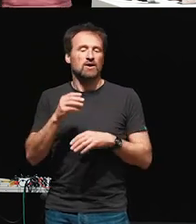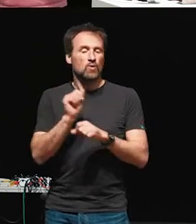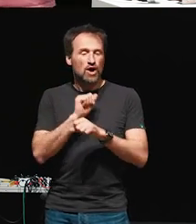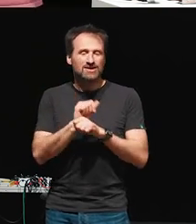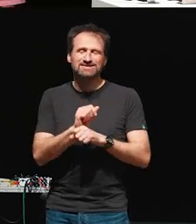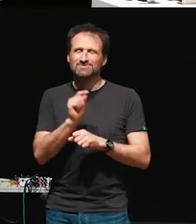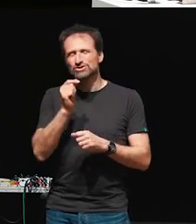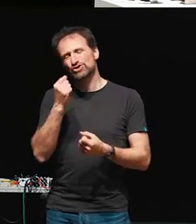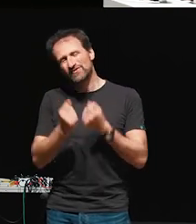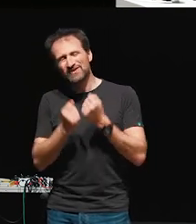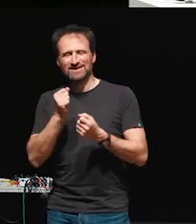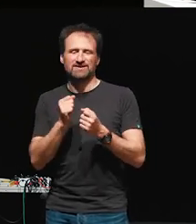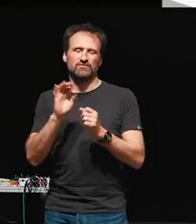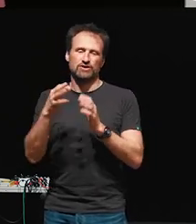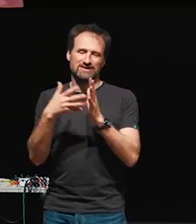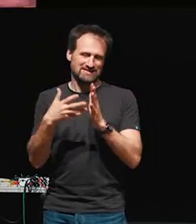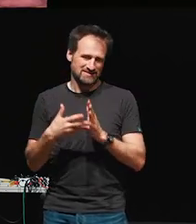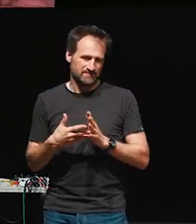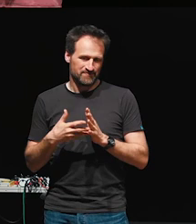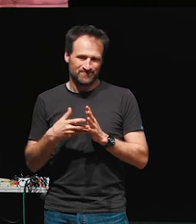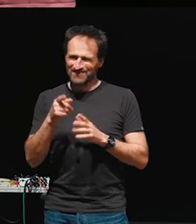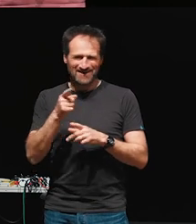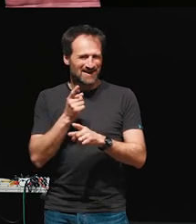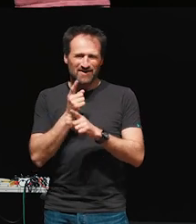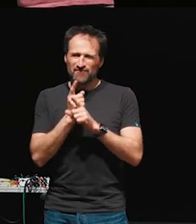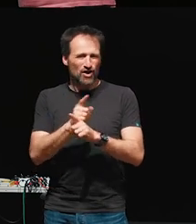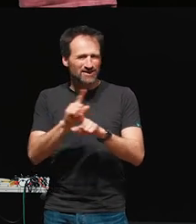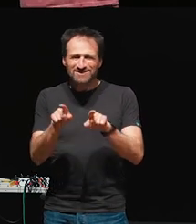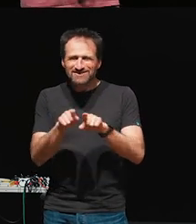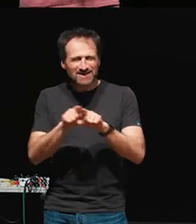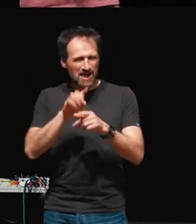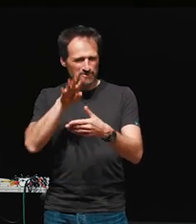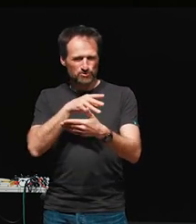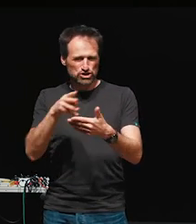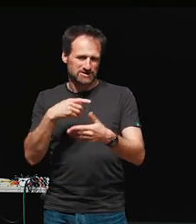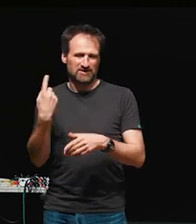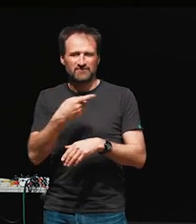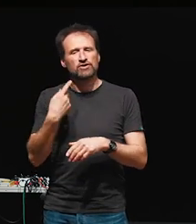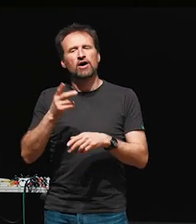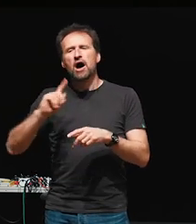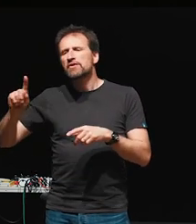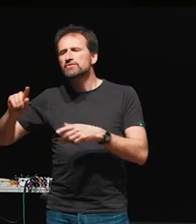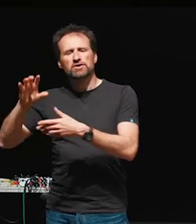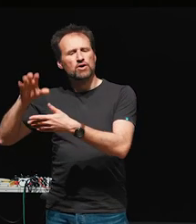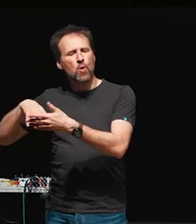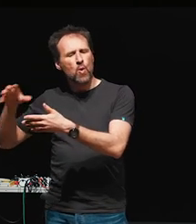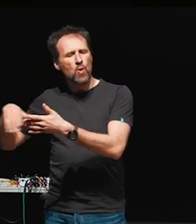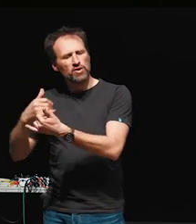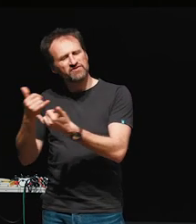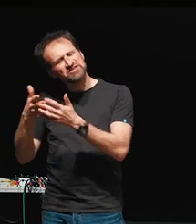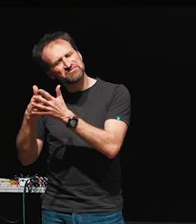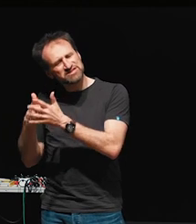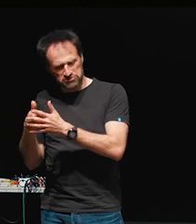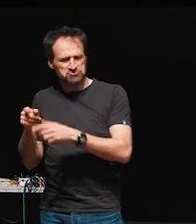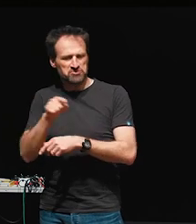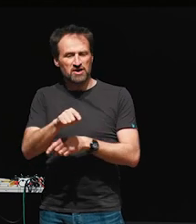test. They don't follow a lot of the same patterns that we're used to using when testing other types of code, because you literally have to context switch